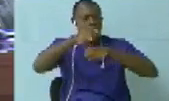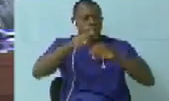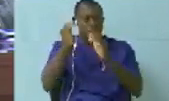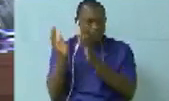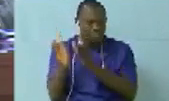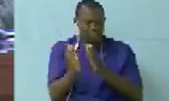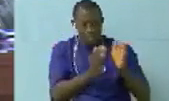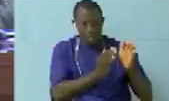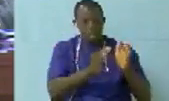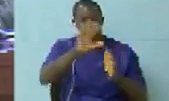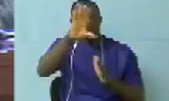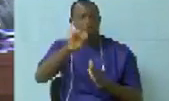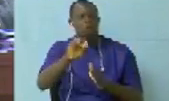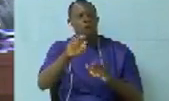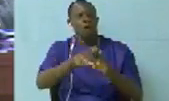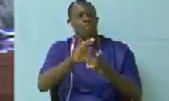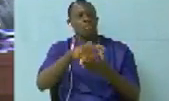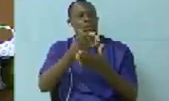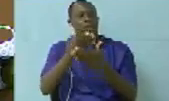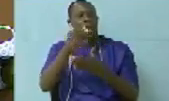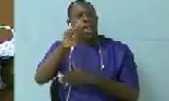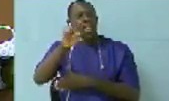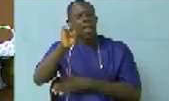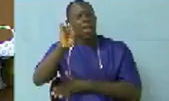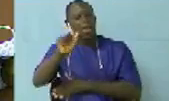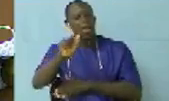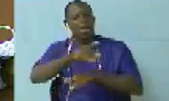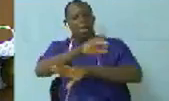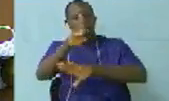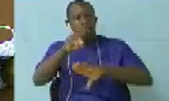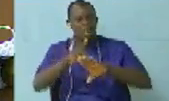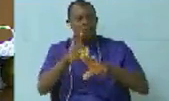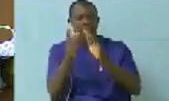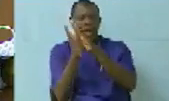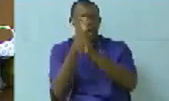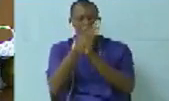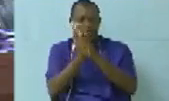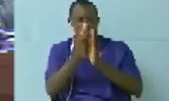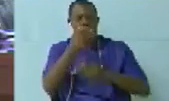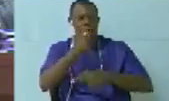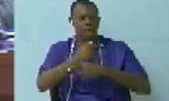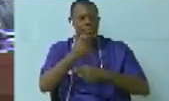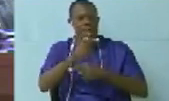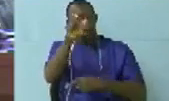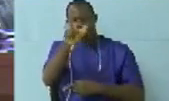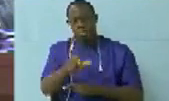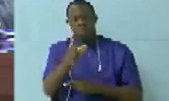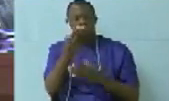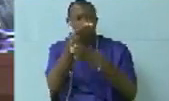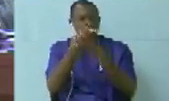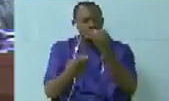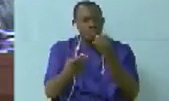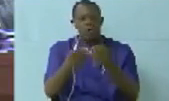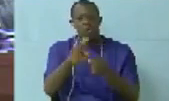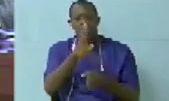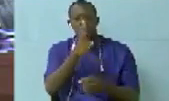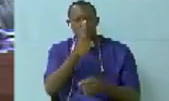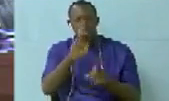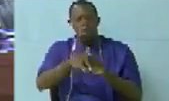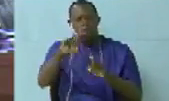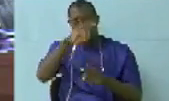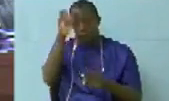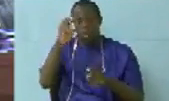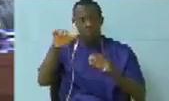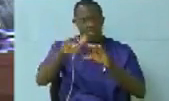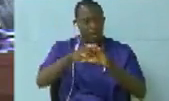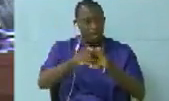perpetrated within the NIA premises against Gambians, both serving members of our security forces